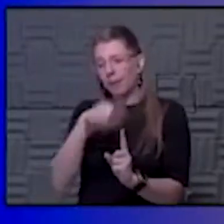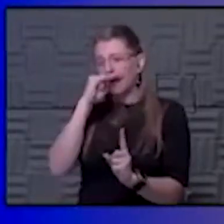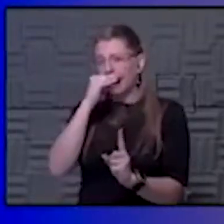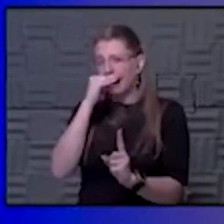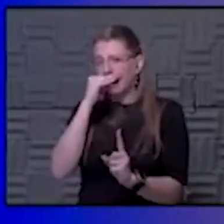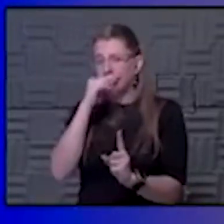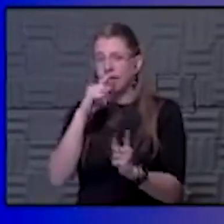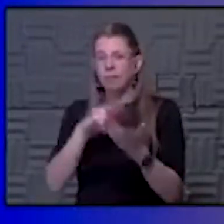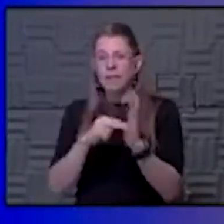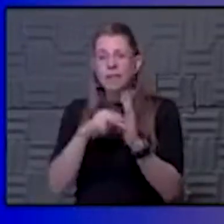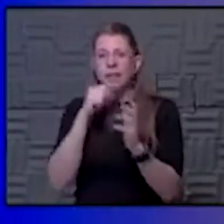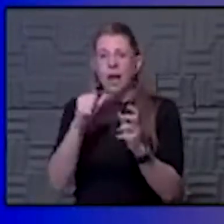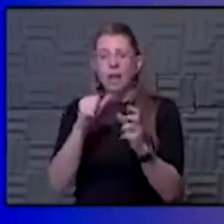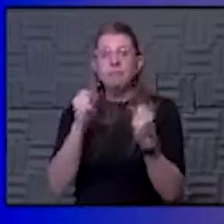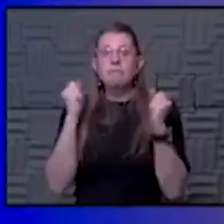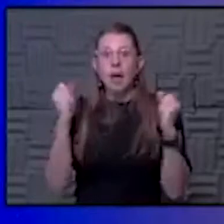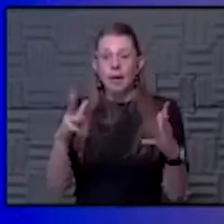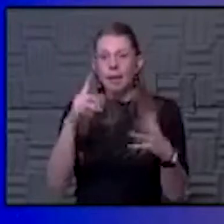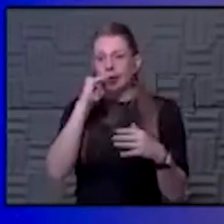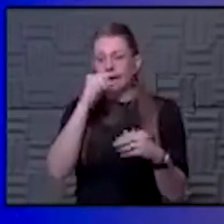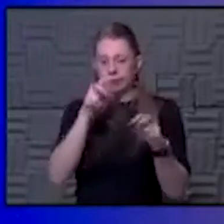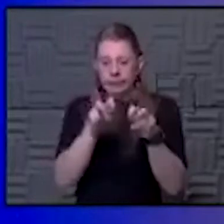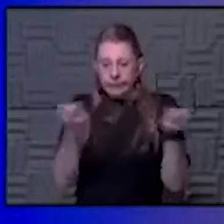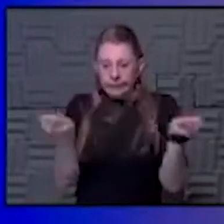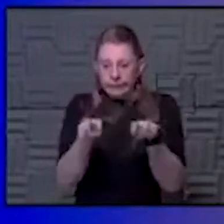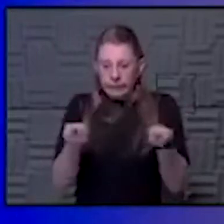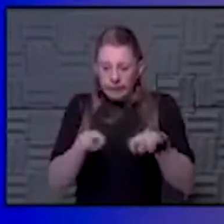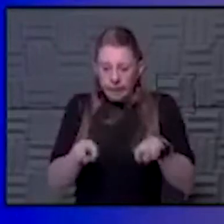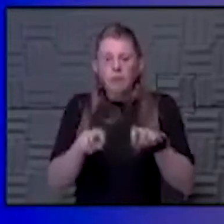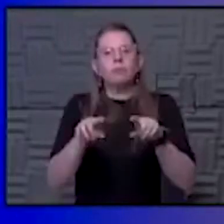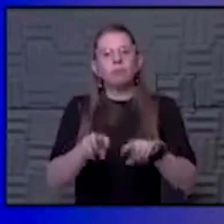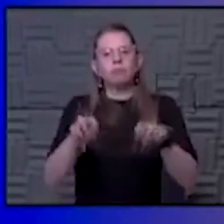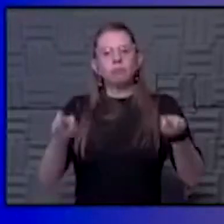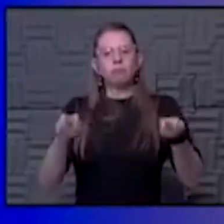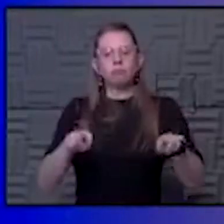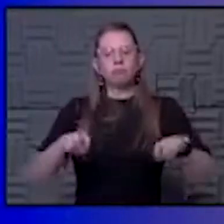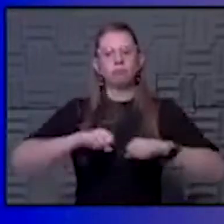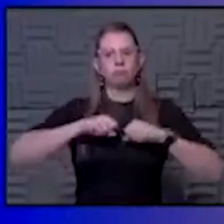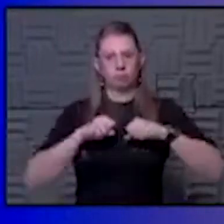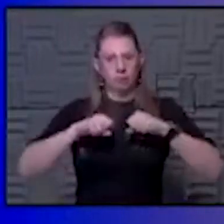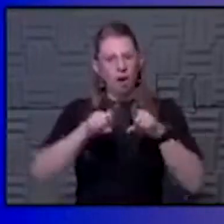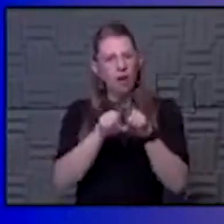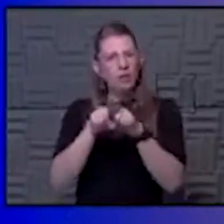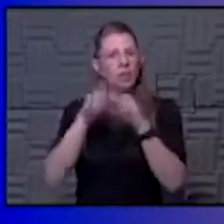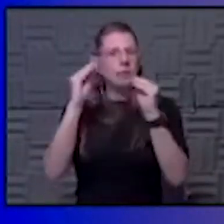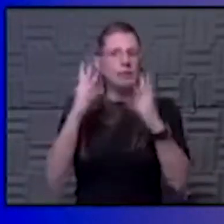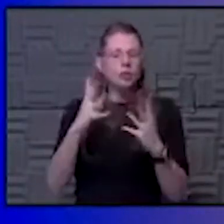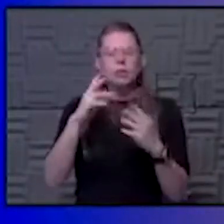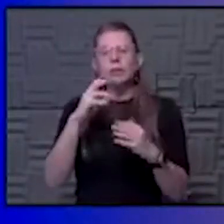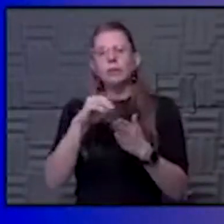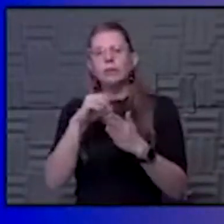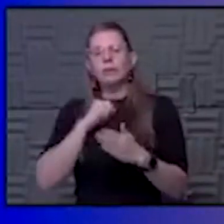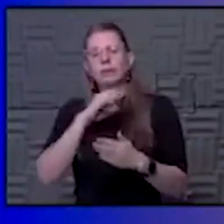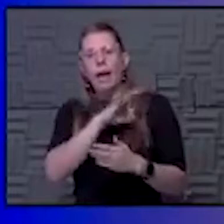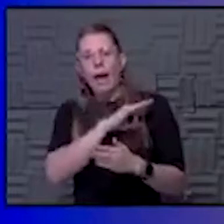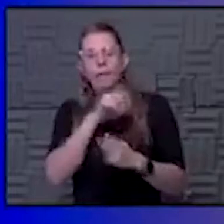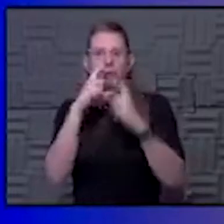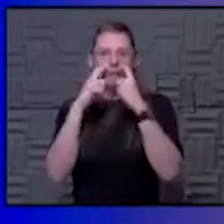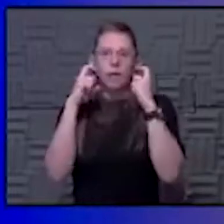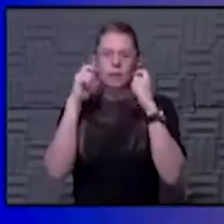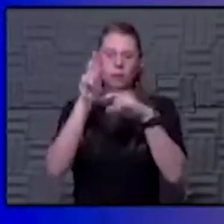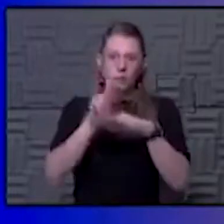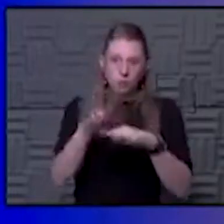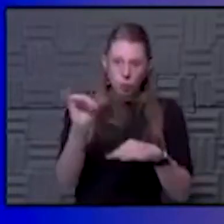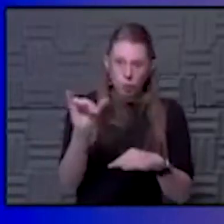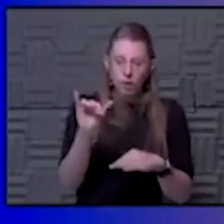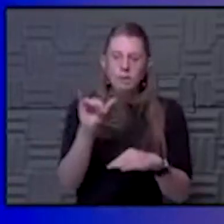de-densifying, masking, distancing, but it's important for those adults in those schools to remember to do the same thing as well. Not eat in groups,